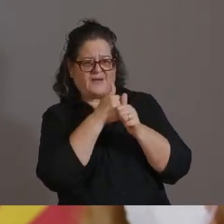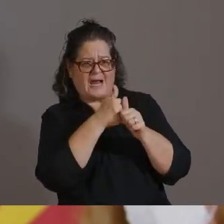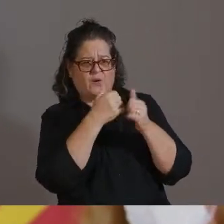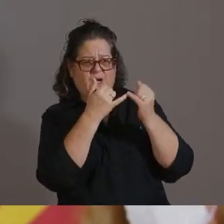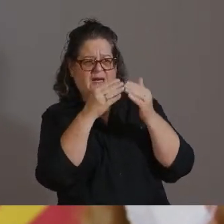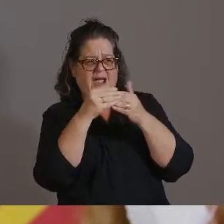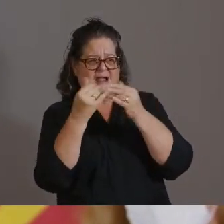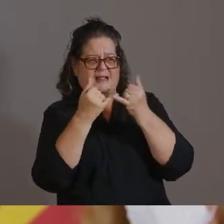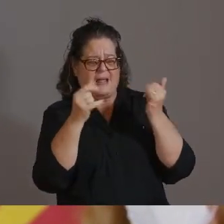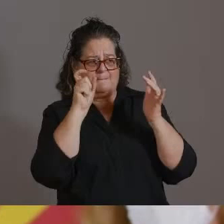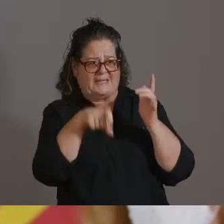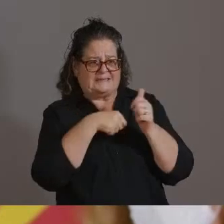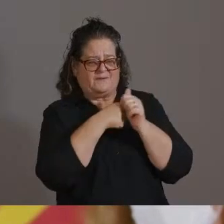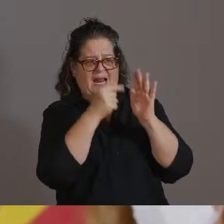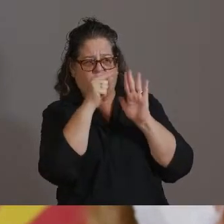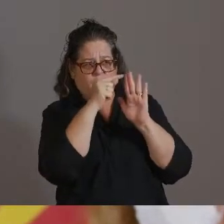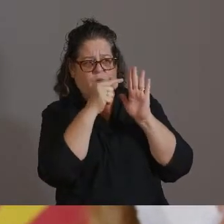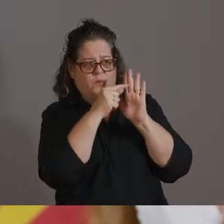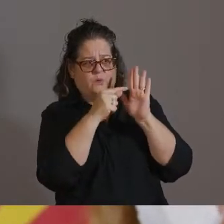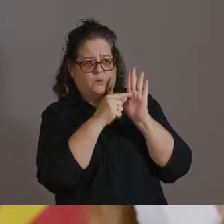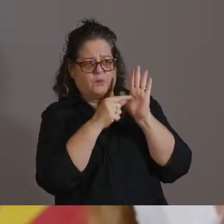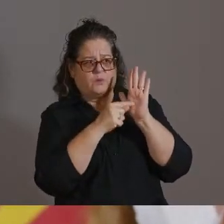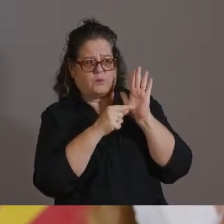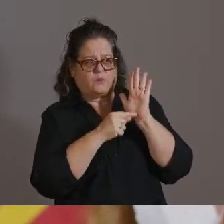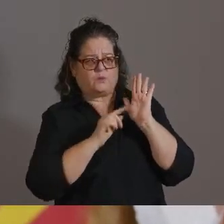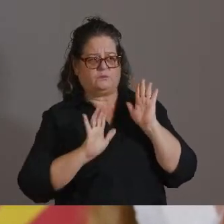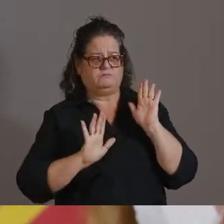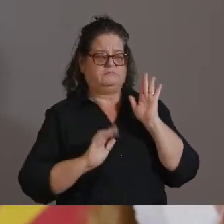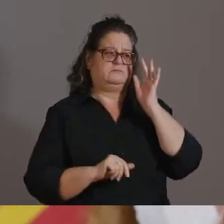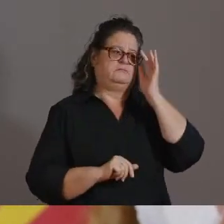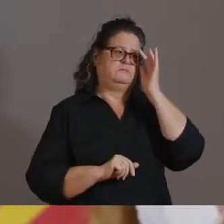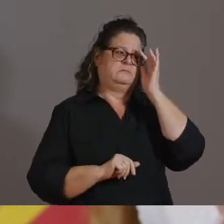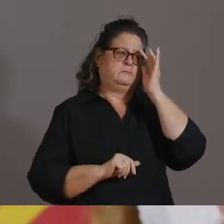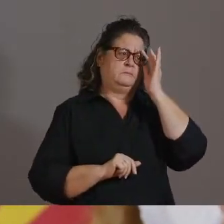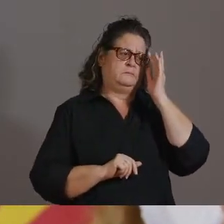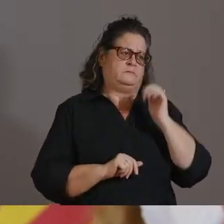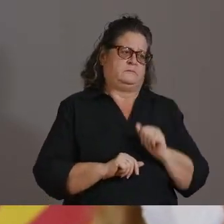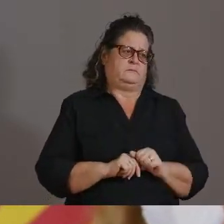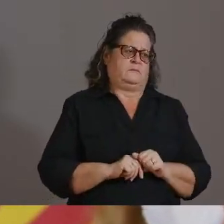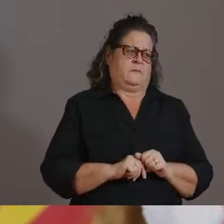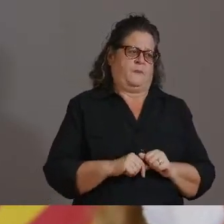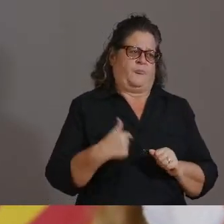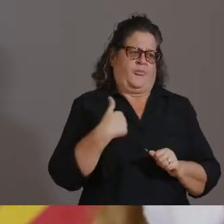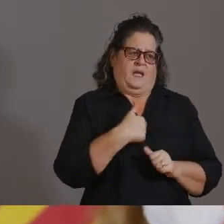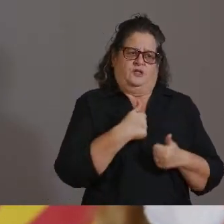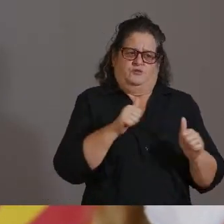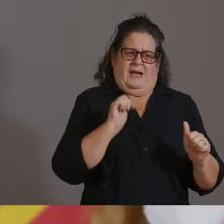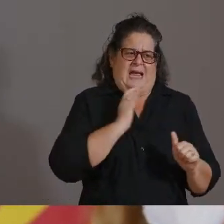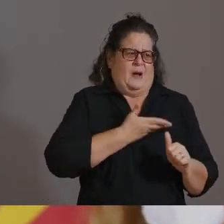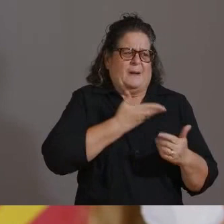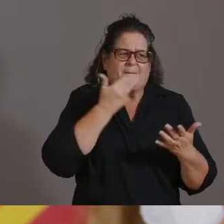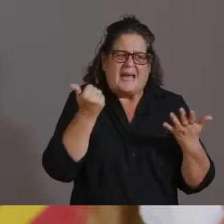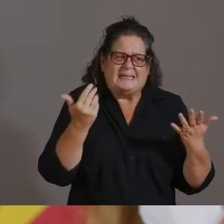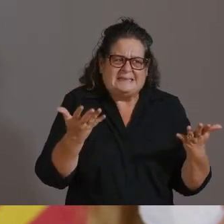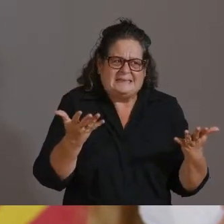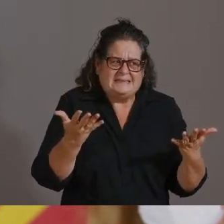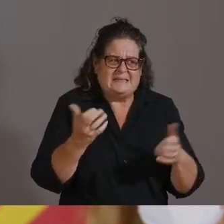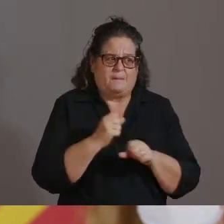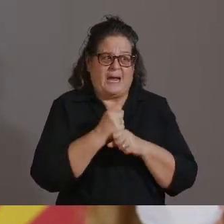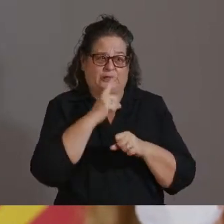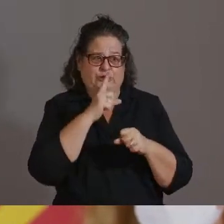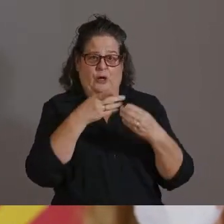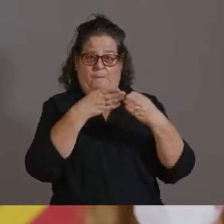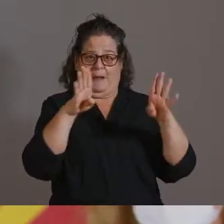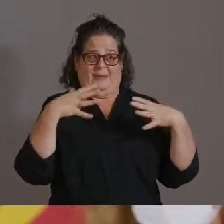to inside these different facilities. So we want to do our best, of course, to prioritize public health and